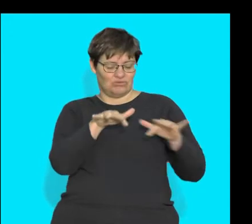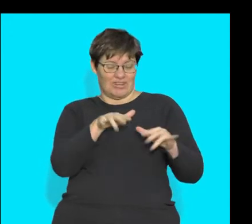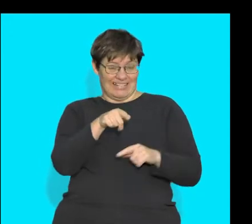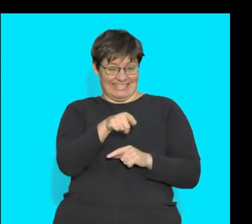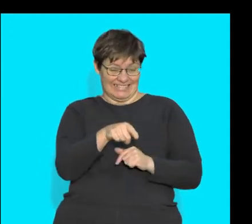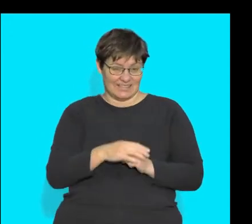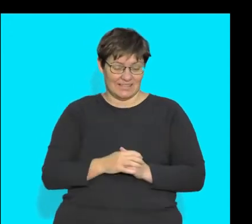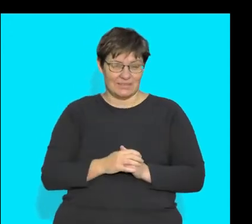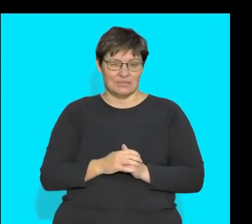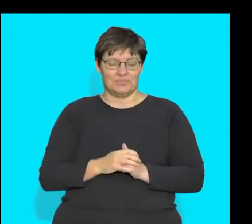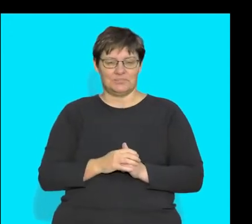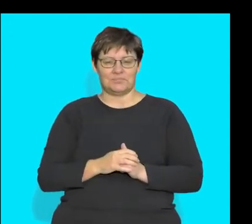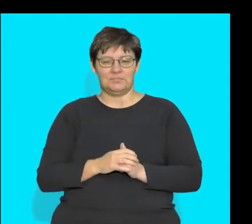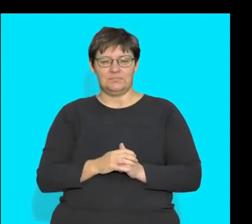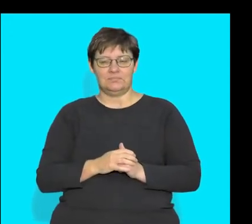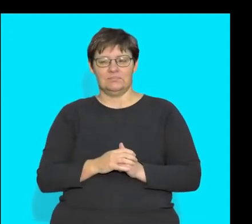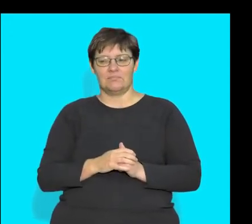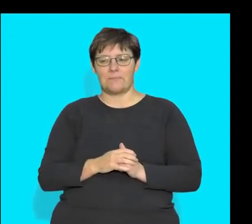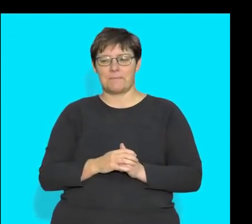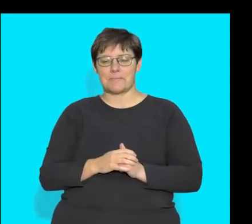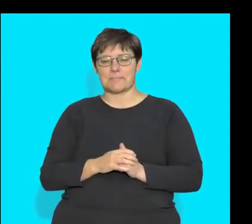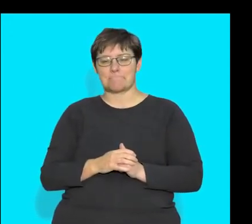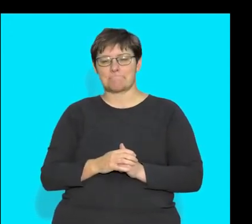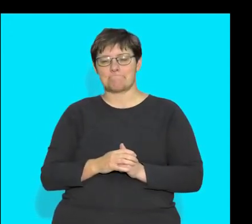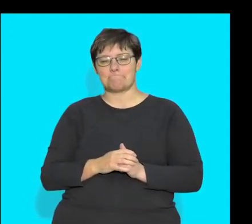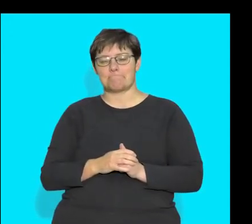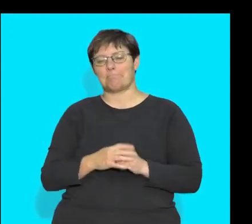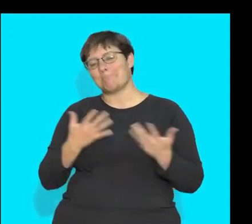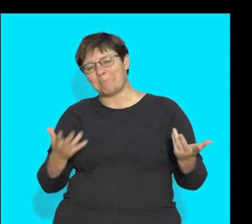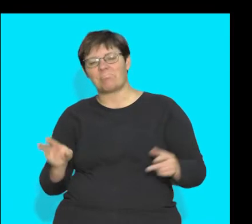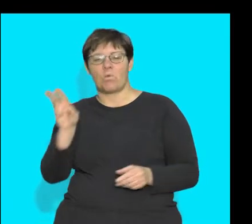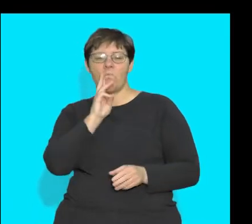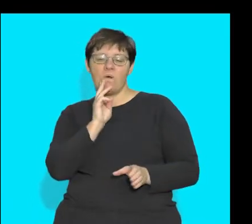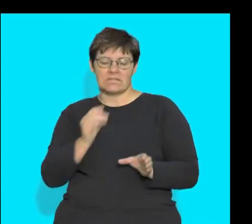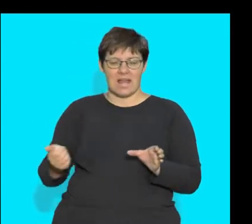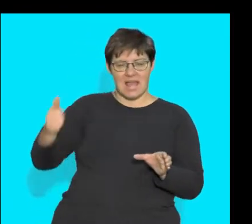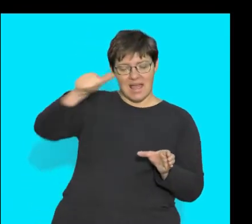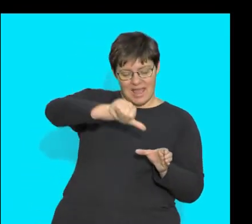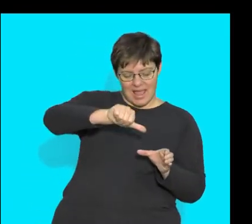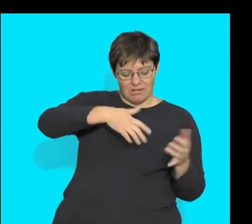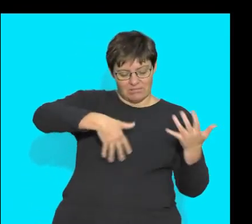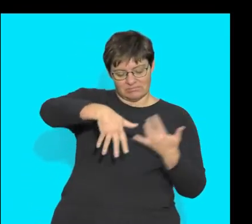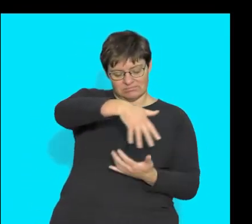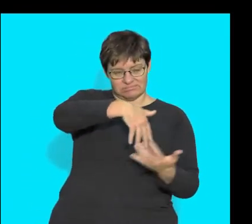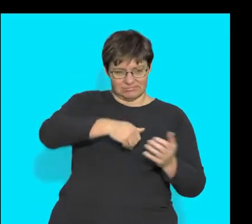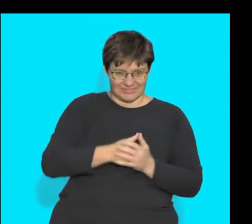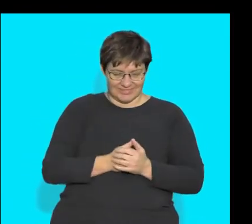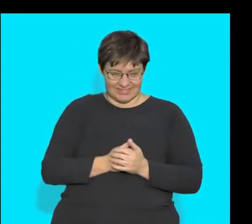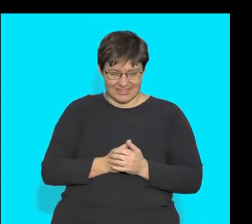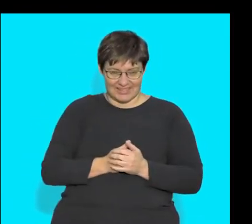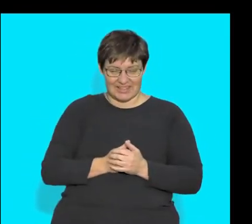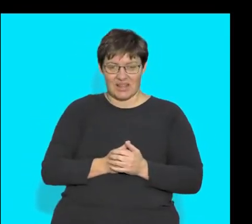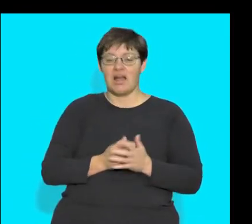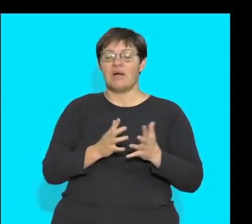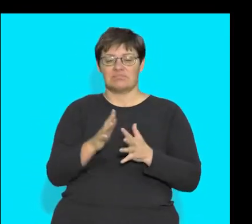jelly, right? So we take, there we go, the jelly, we take water, we take the jelly, we put it